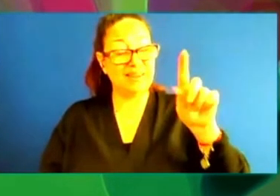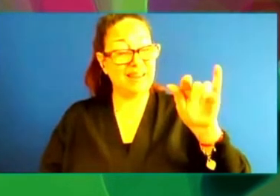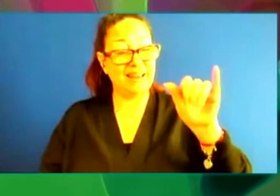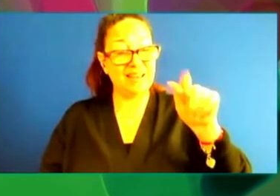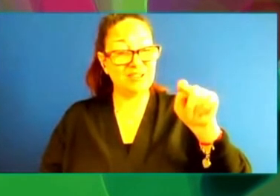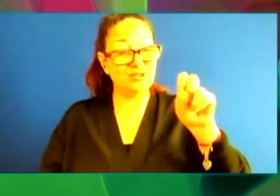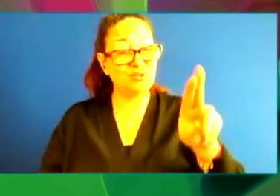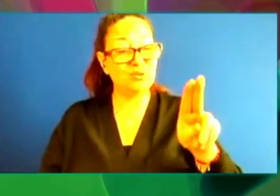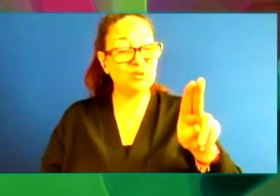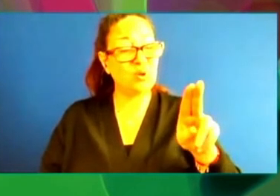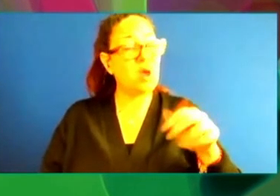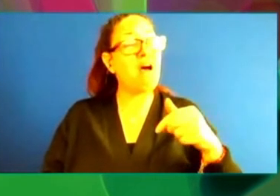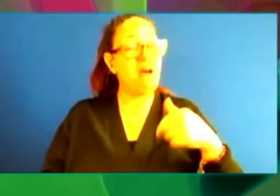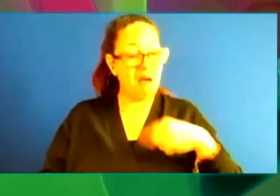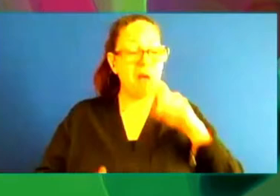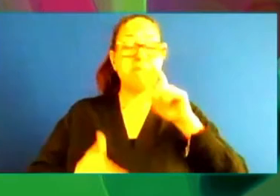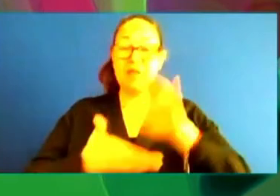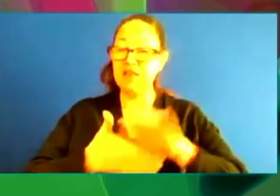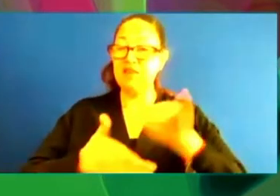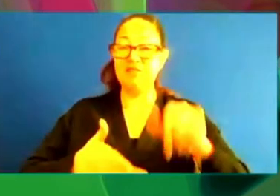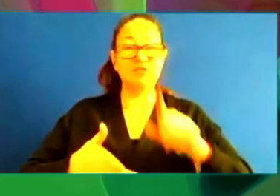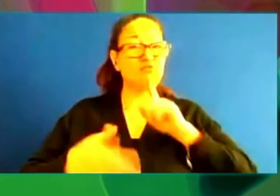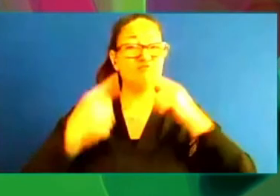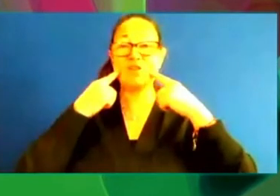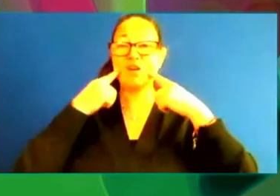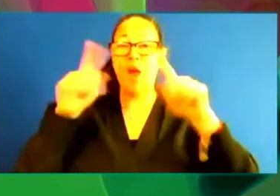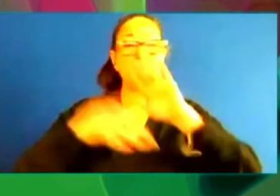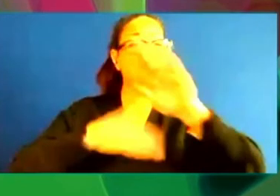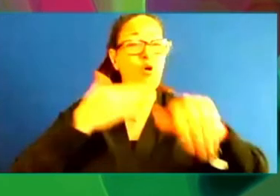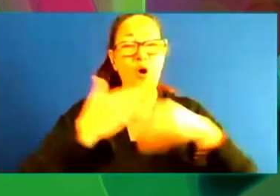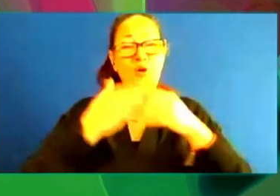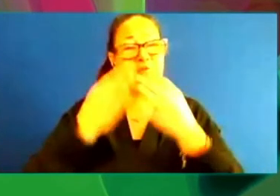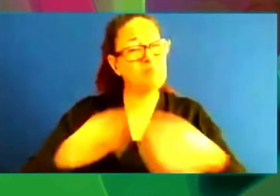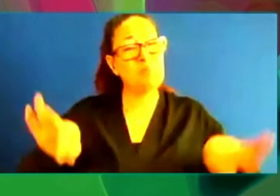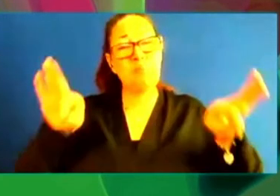that the festival is accomplishing all of those very important goals.